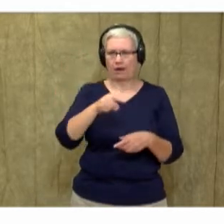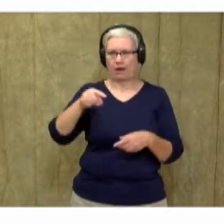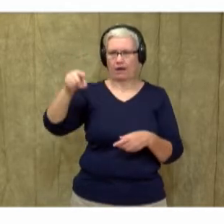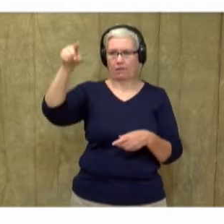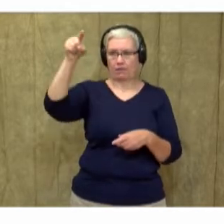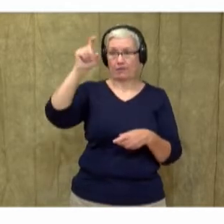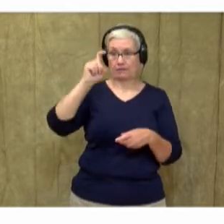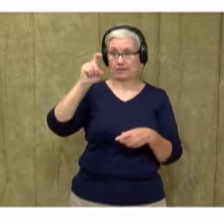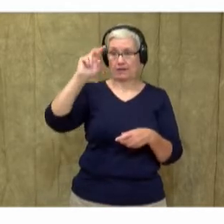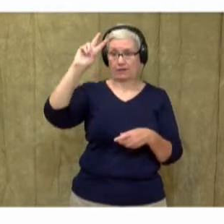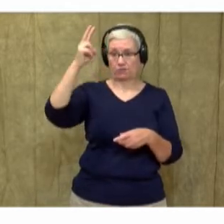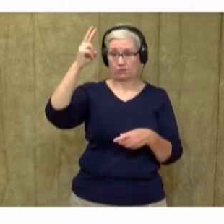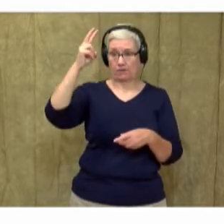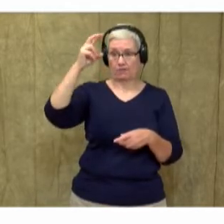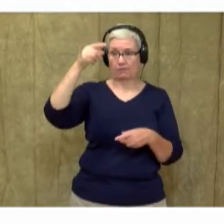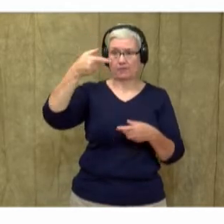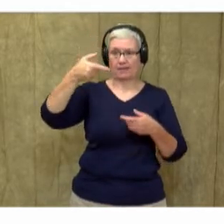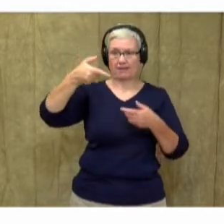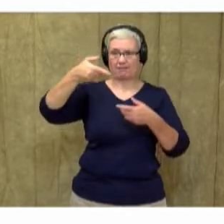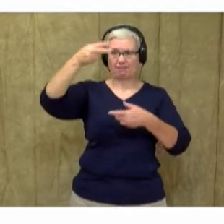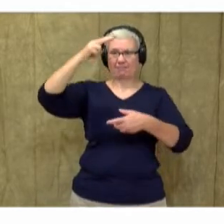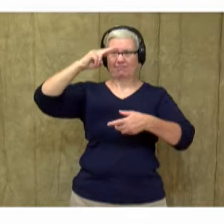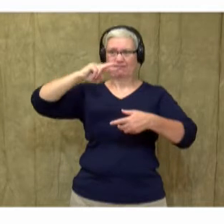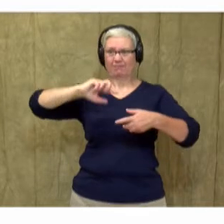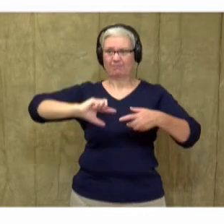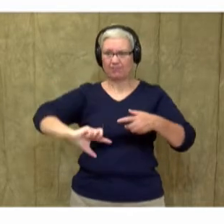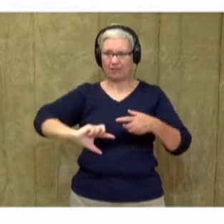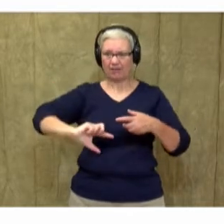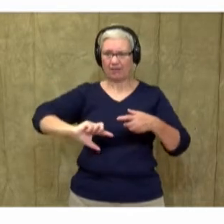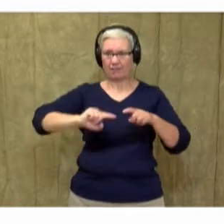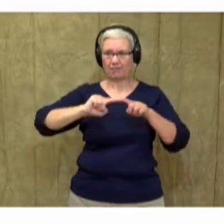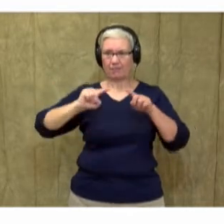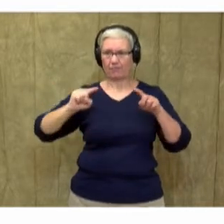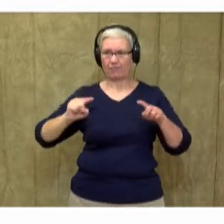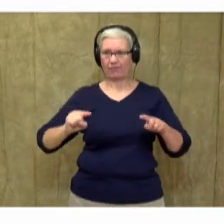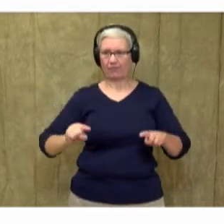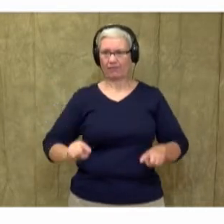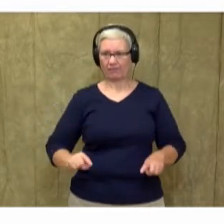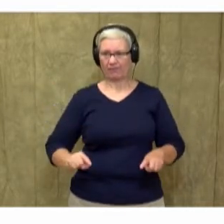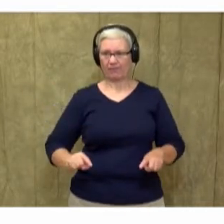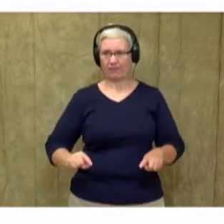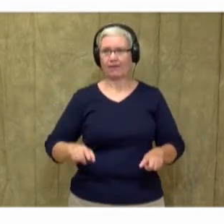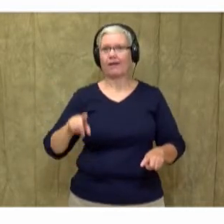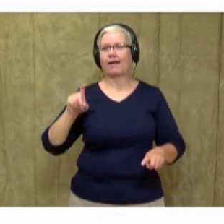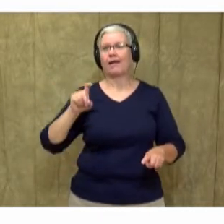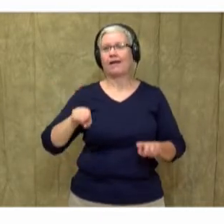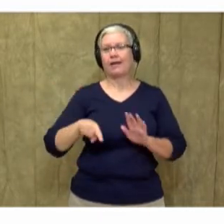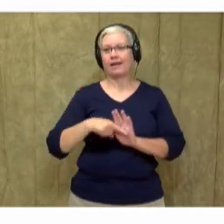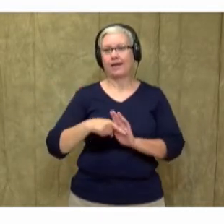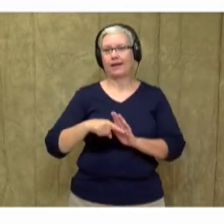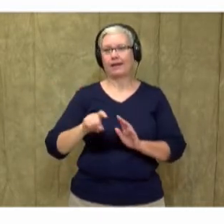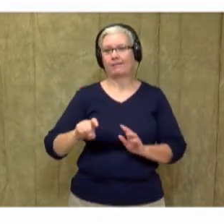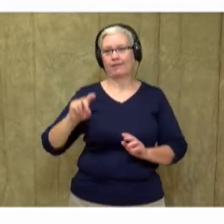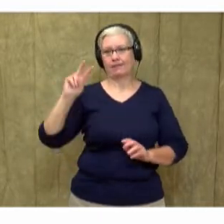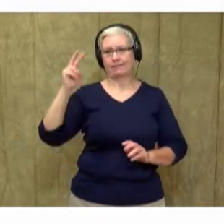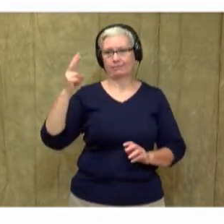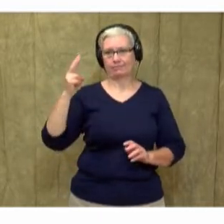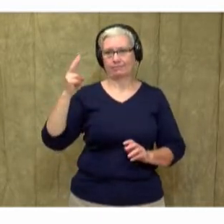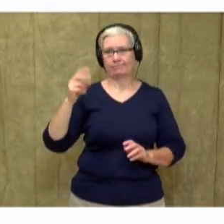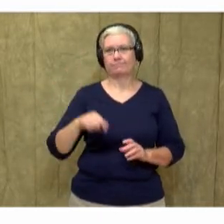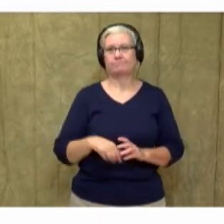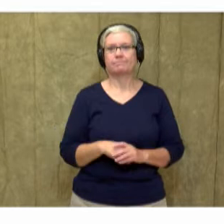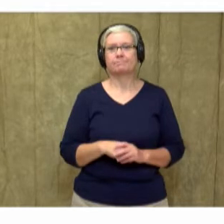squared, it is flipped. Pay attention to what happens to our values. Everything started positive, 4, 1,